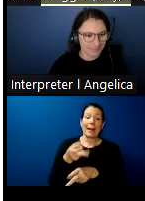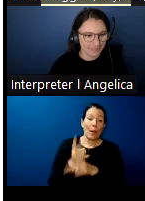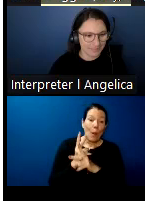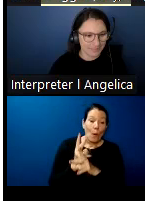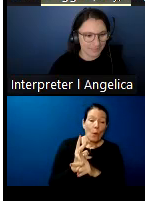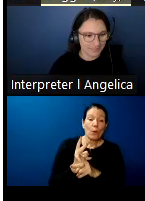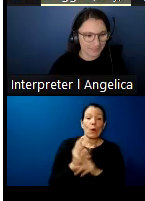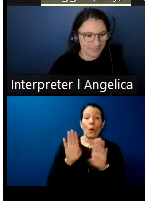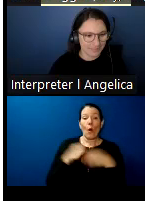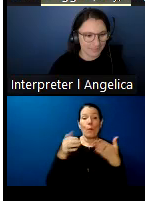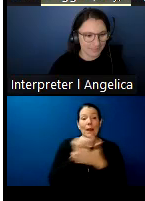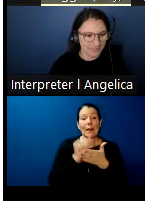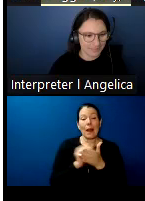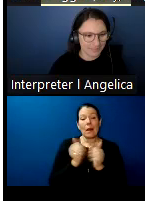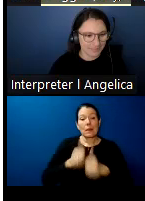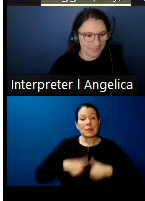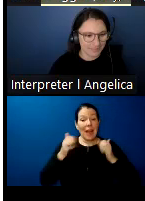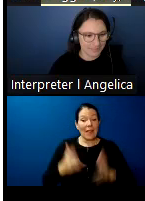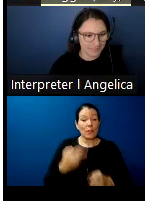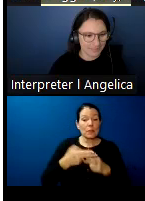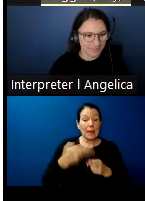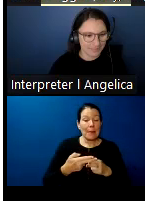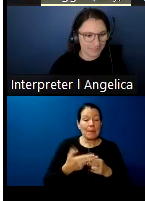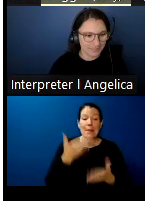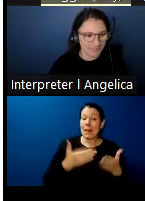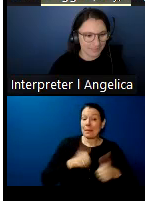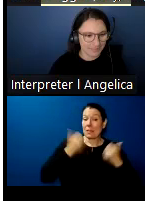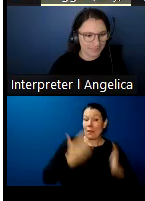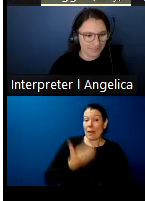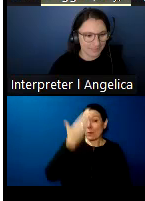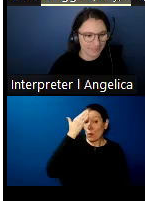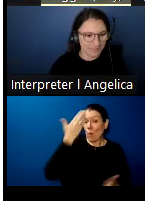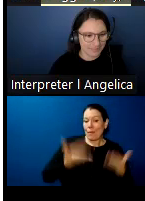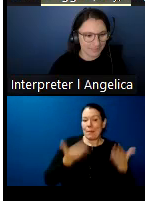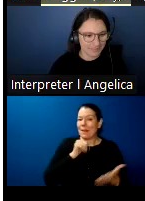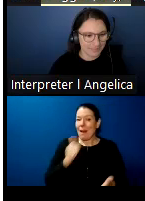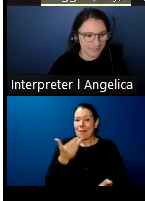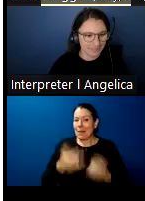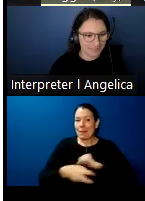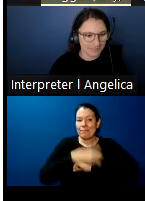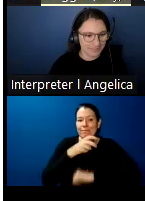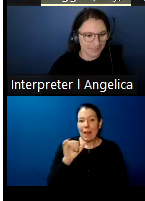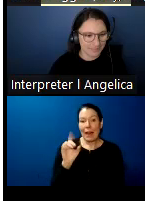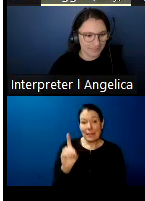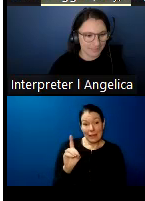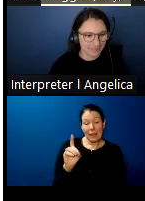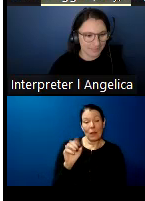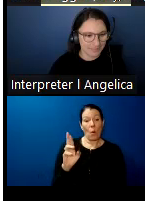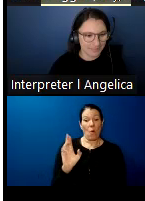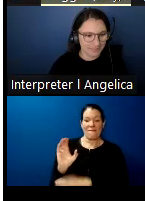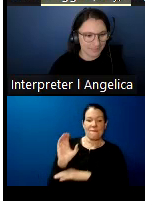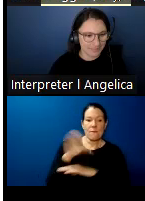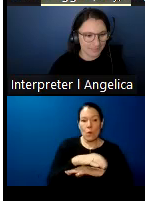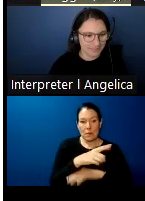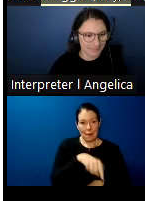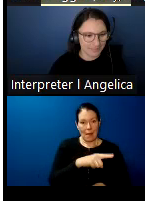in the survivor's name. The survivor may or may not know that. They may be stealing their identity to do that, or they may be forcing the